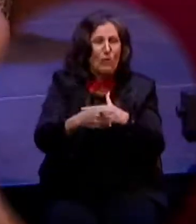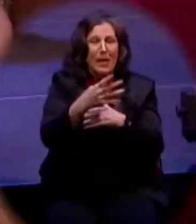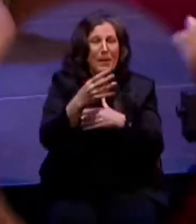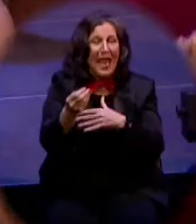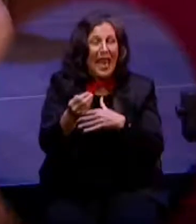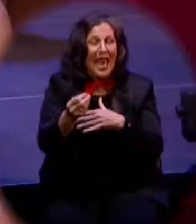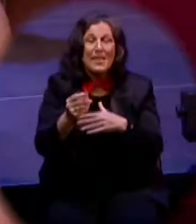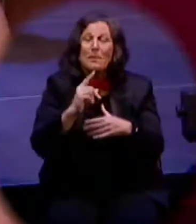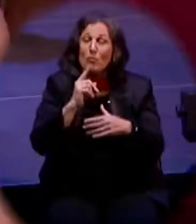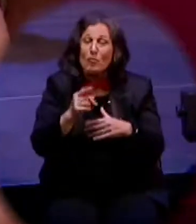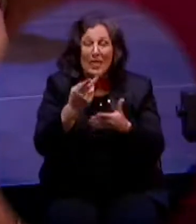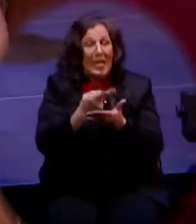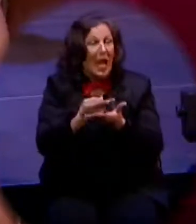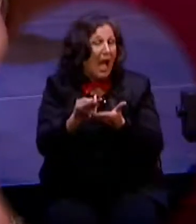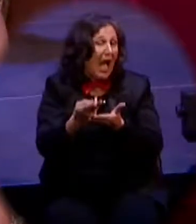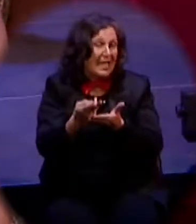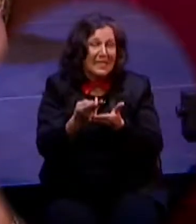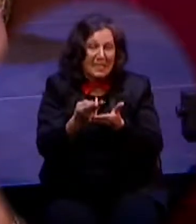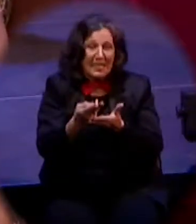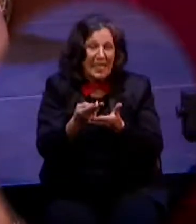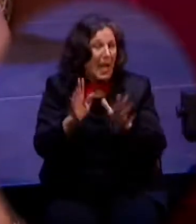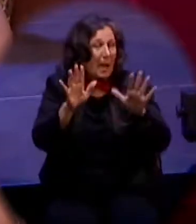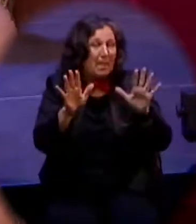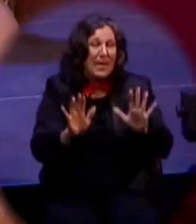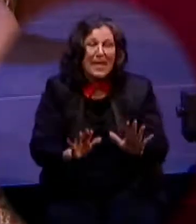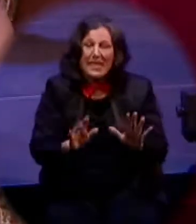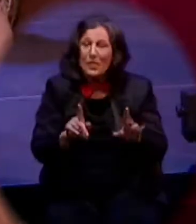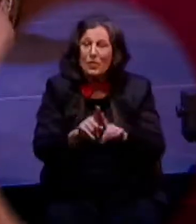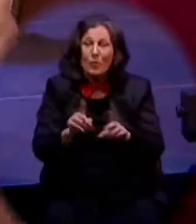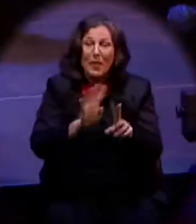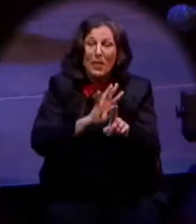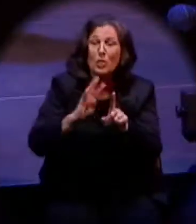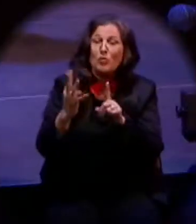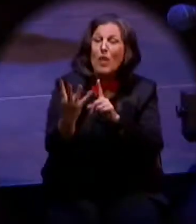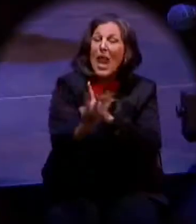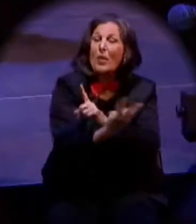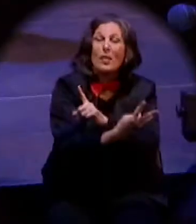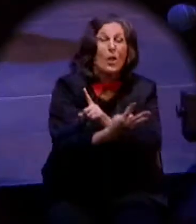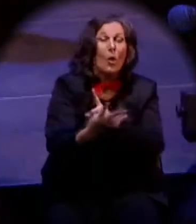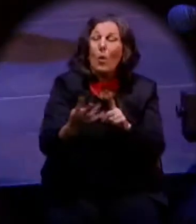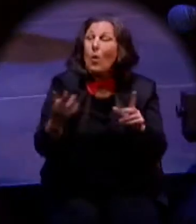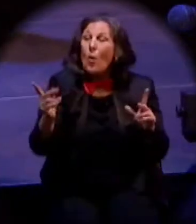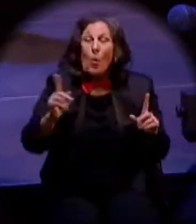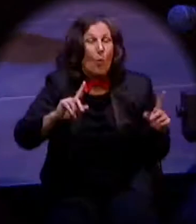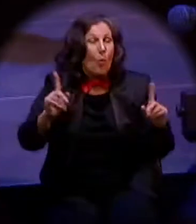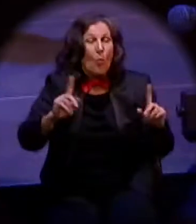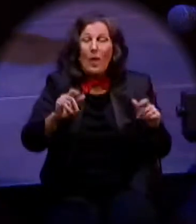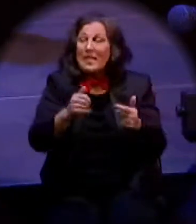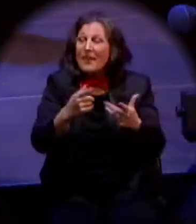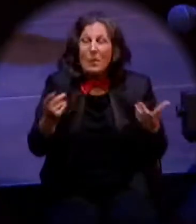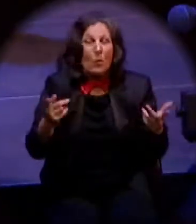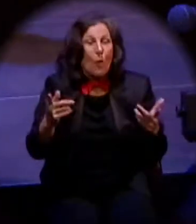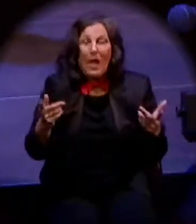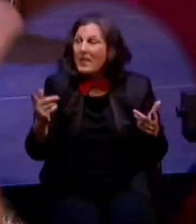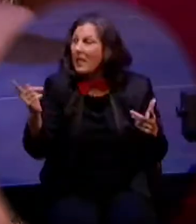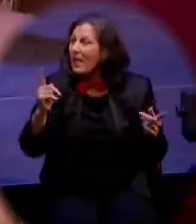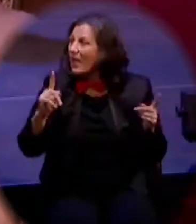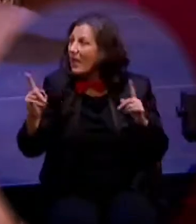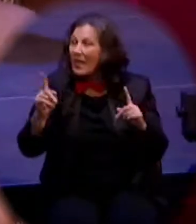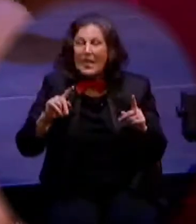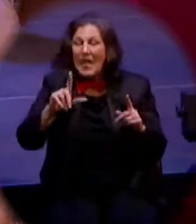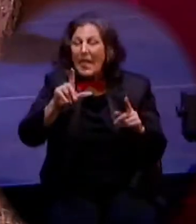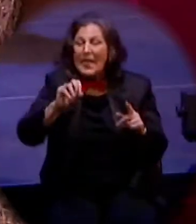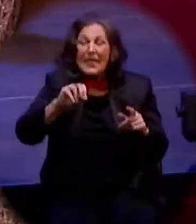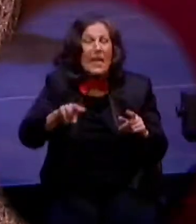episode. And it's just been really honestly amazing to be surrounded by all the, where's everybody that always running in? We're always